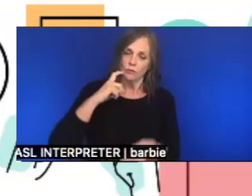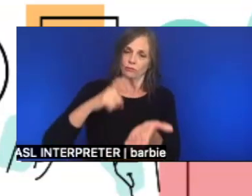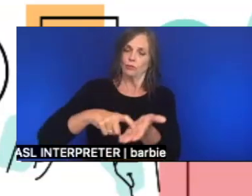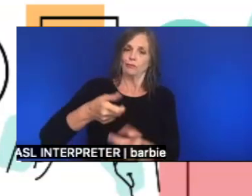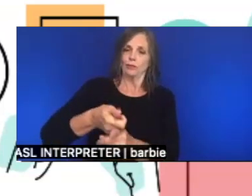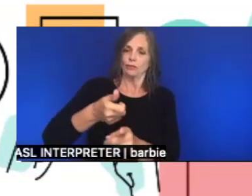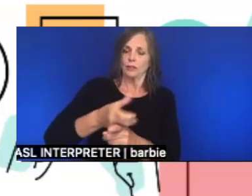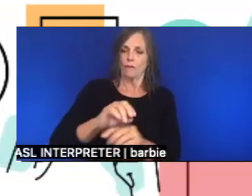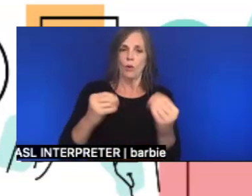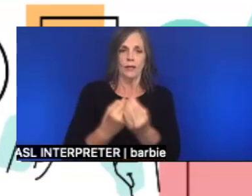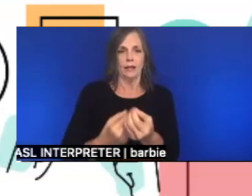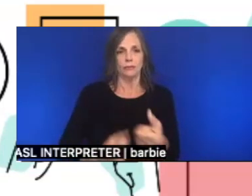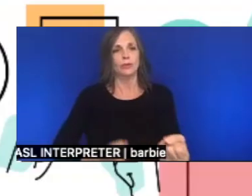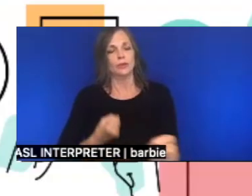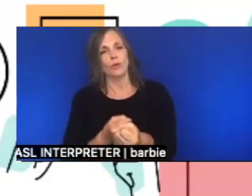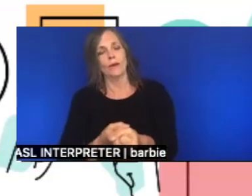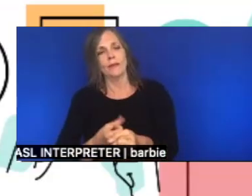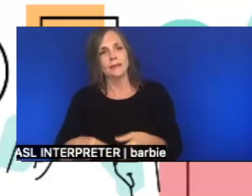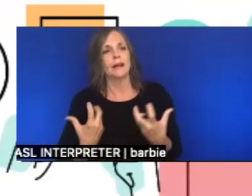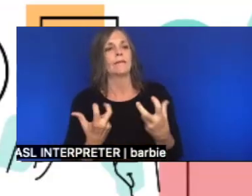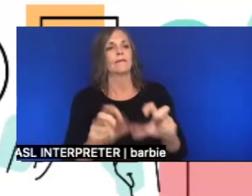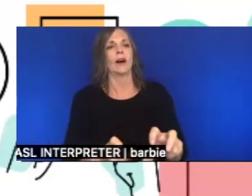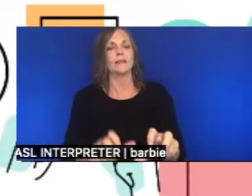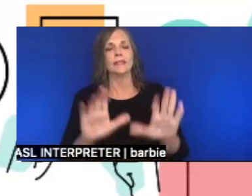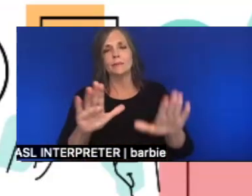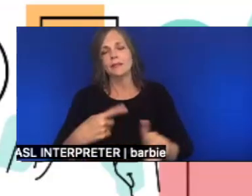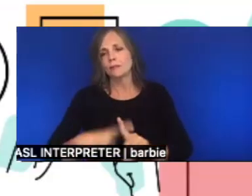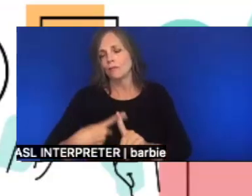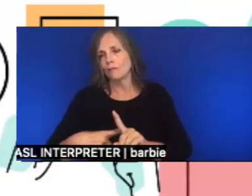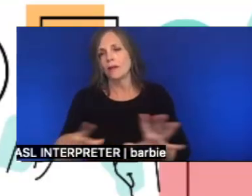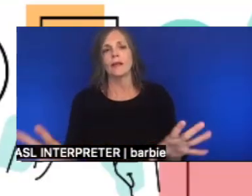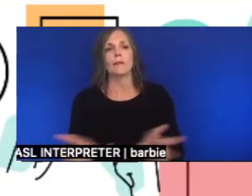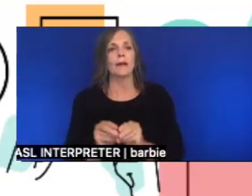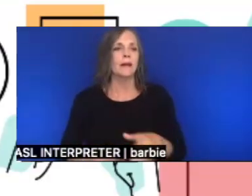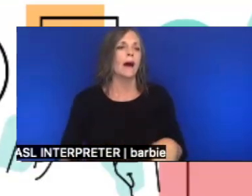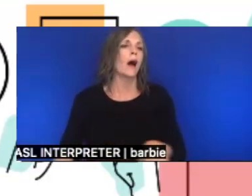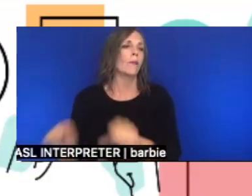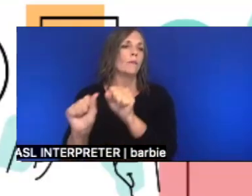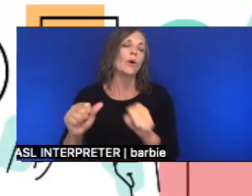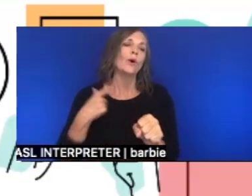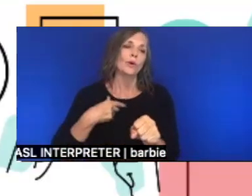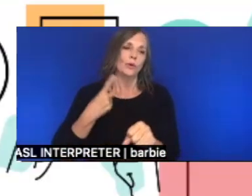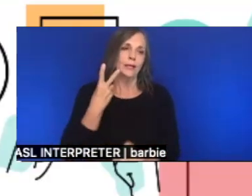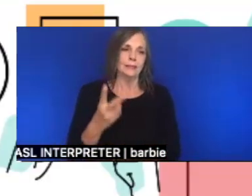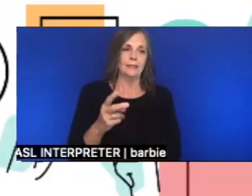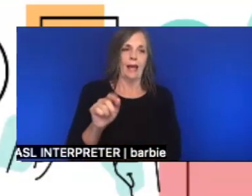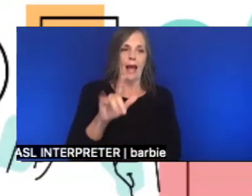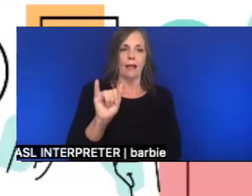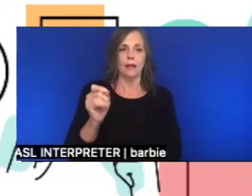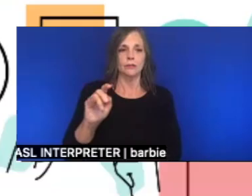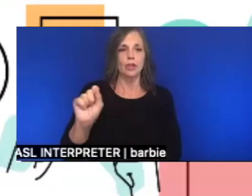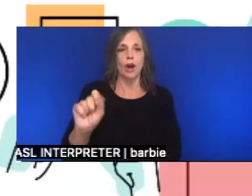Talks and help fund these amazing monthly meetups? You can visit our sponsorship page at allytalks/sponsorship to learn more.